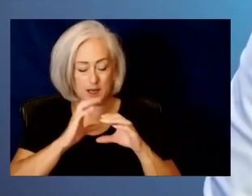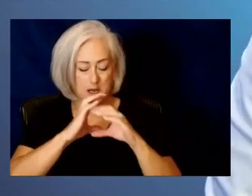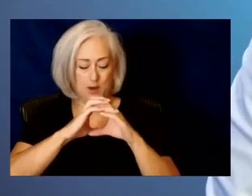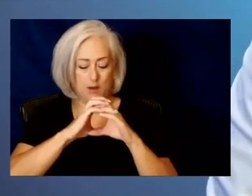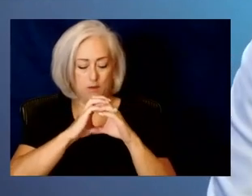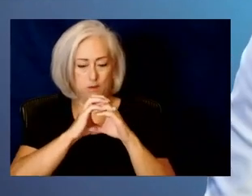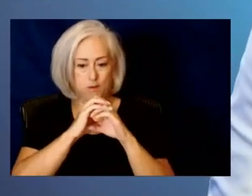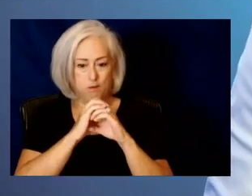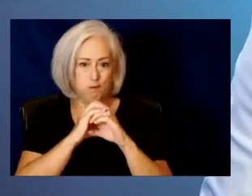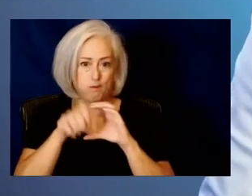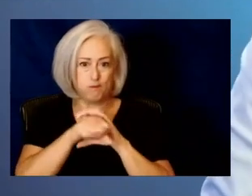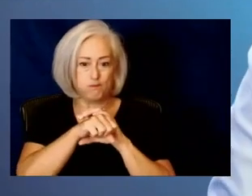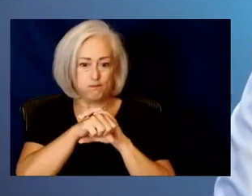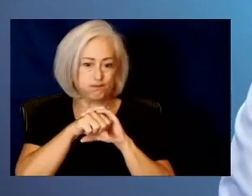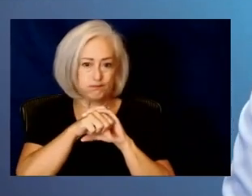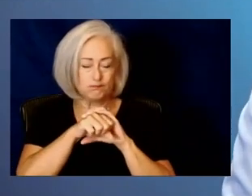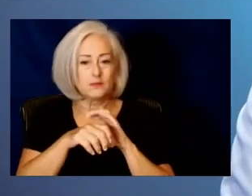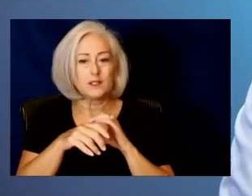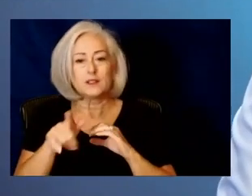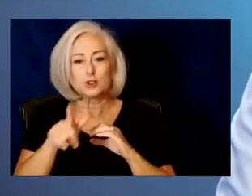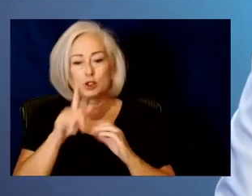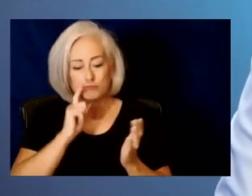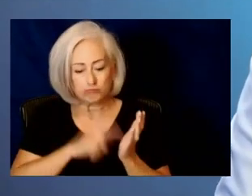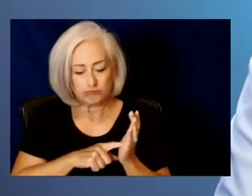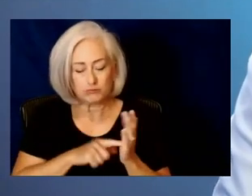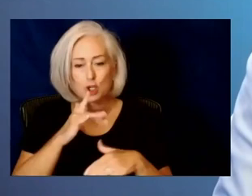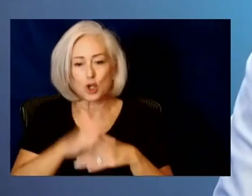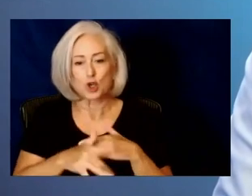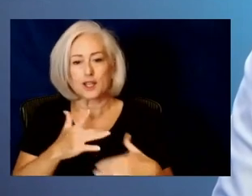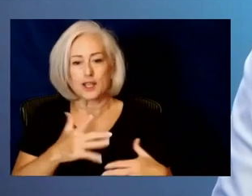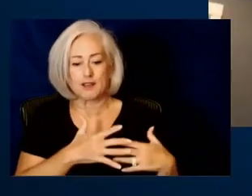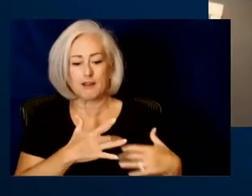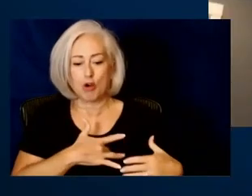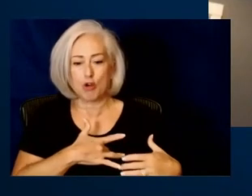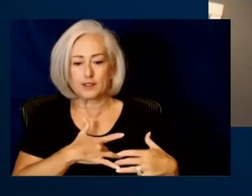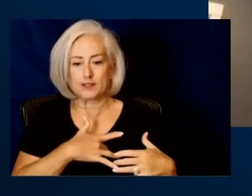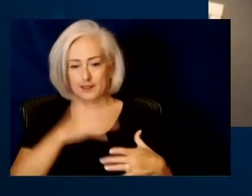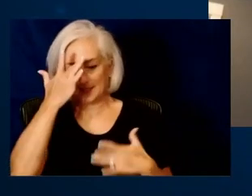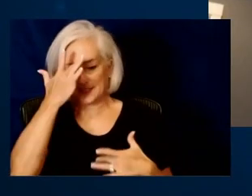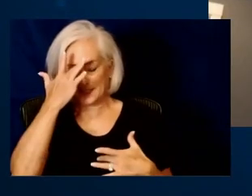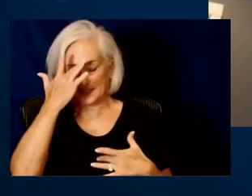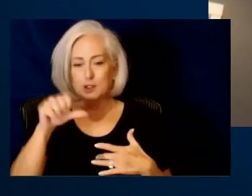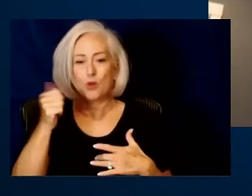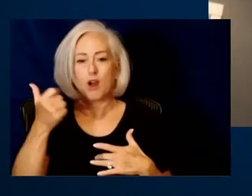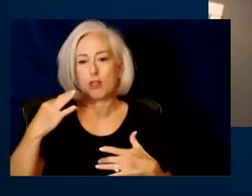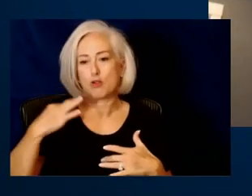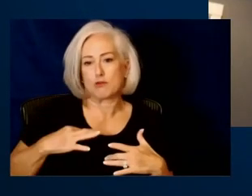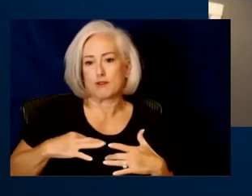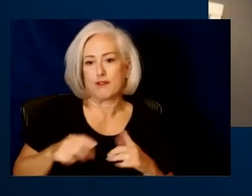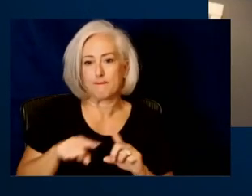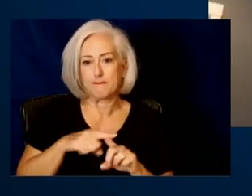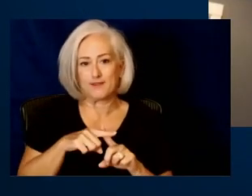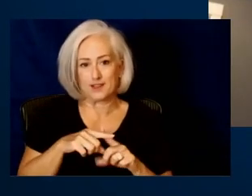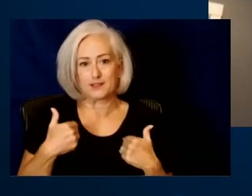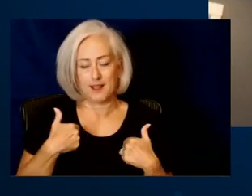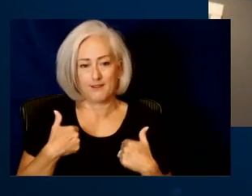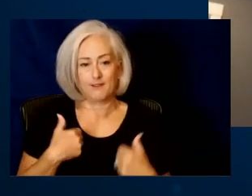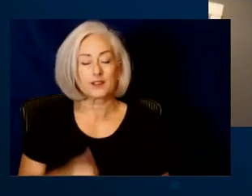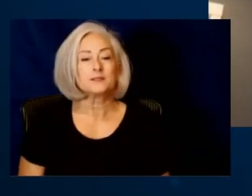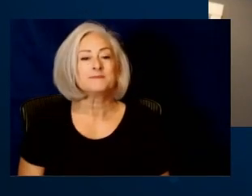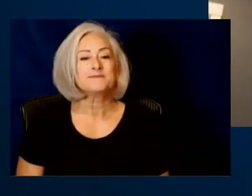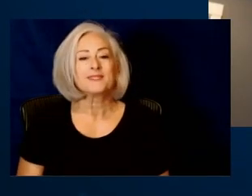So there are so many other advantages to it. Dr. Castro, our doctor, I said that, if I meant Mermis. Dr.